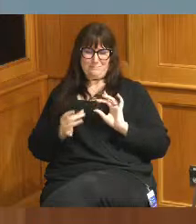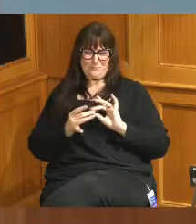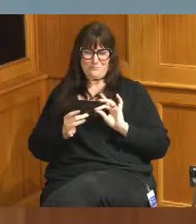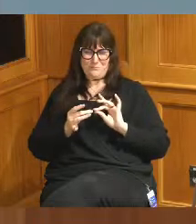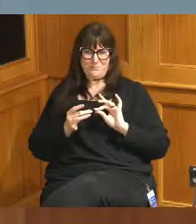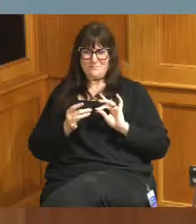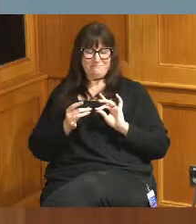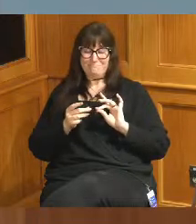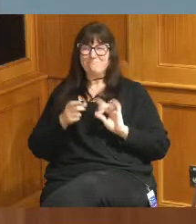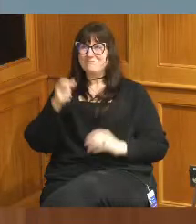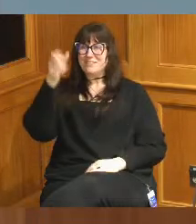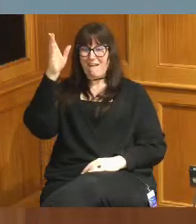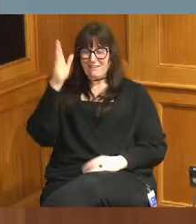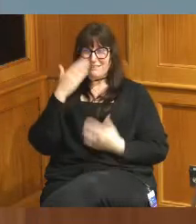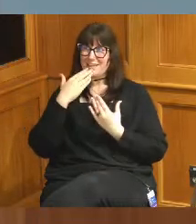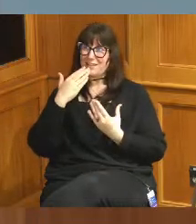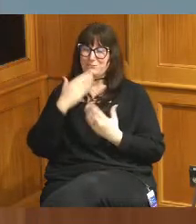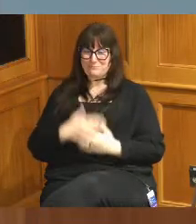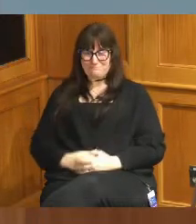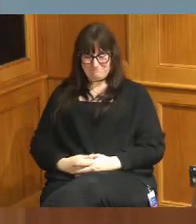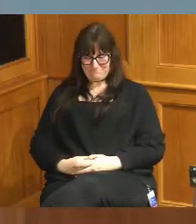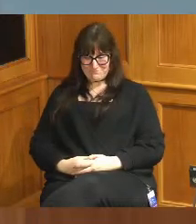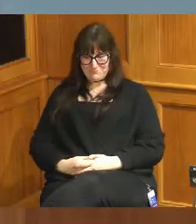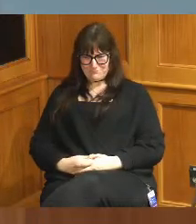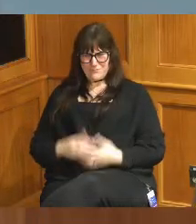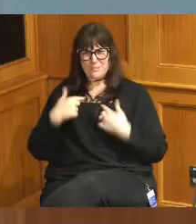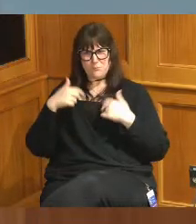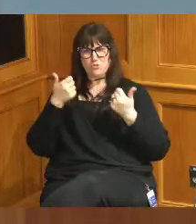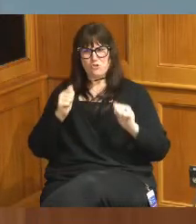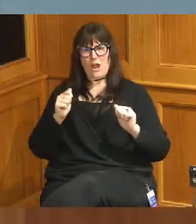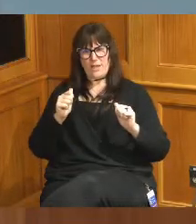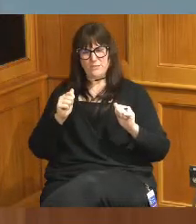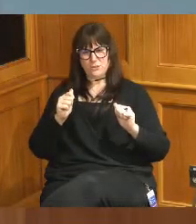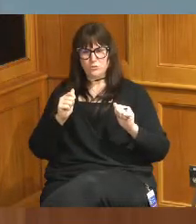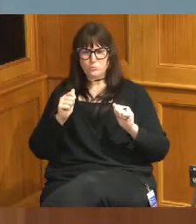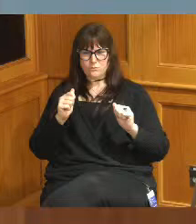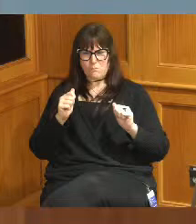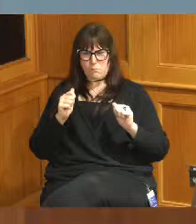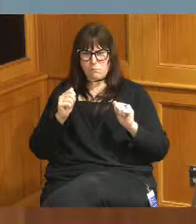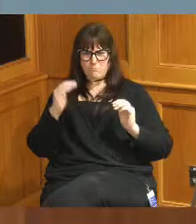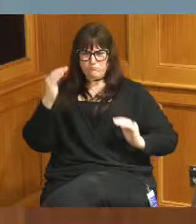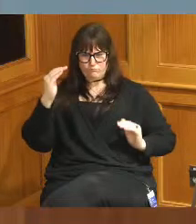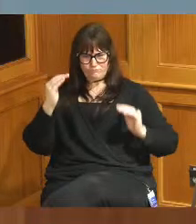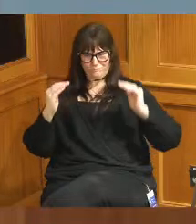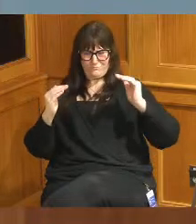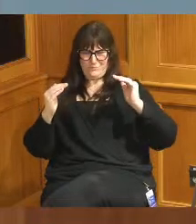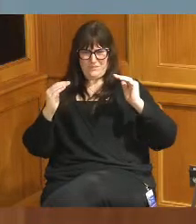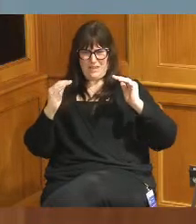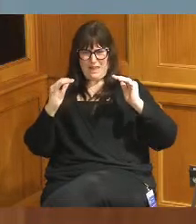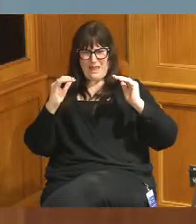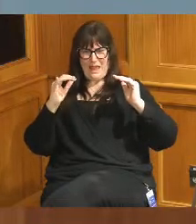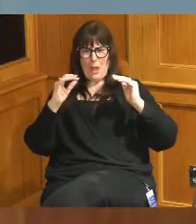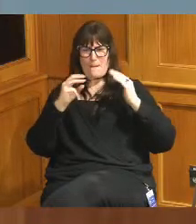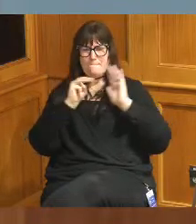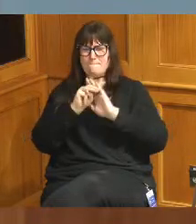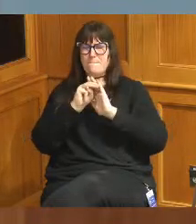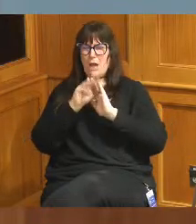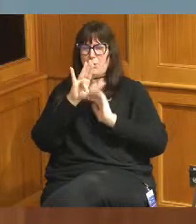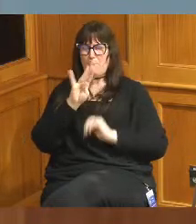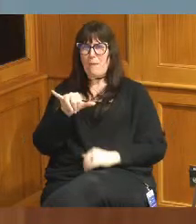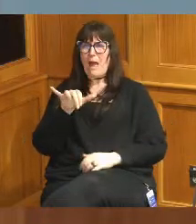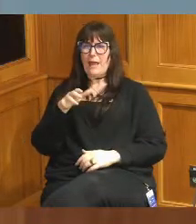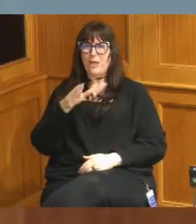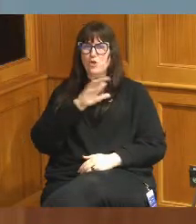to God. I'm trying my best to live up to the example of servant leadership modeled by Christ, but also